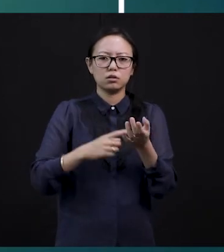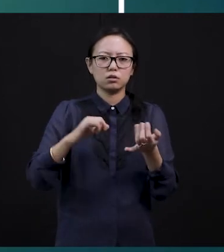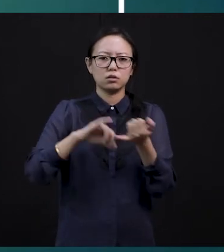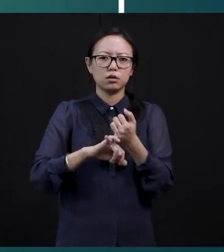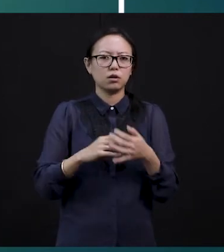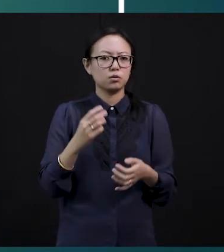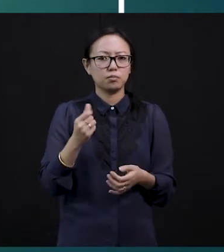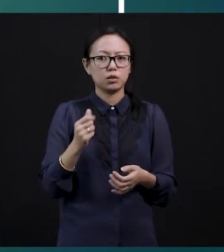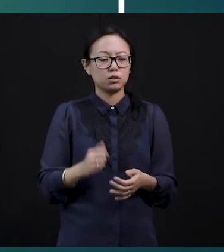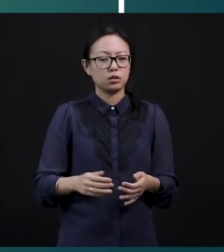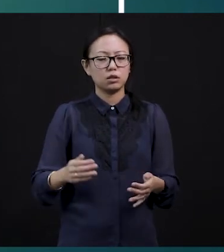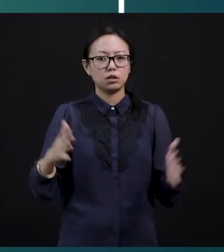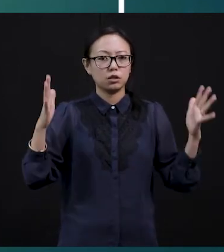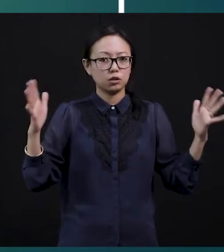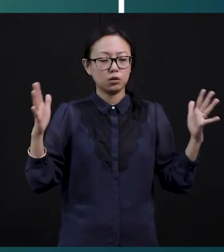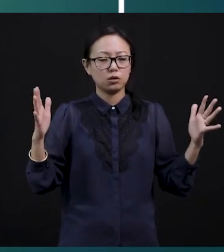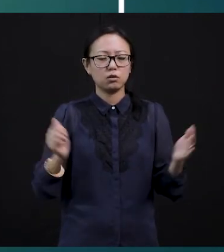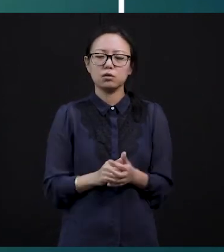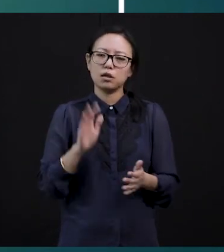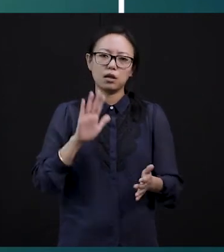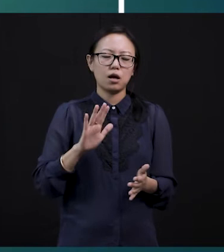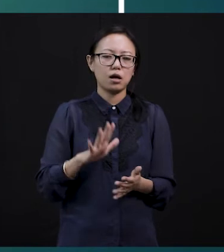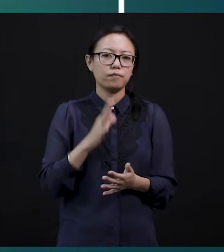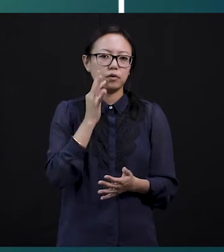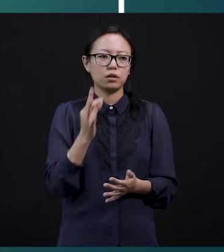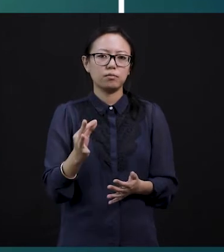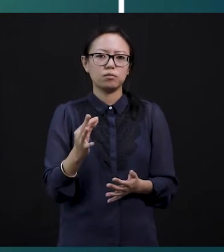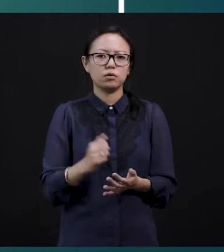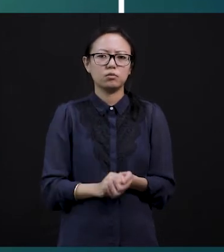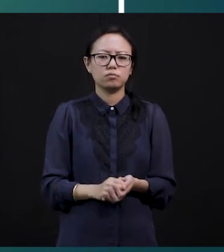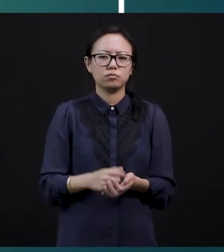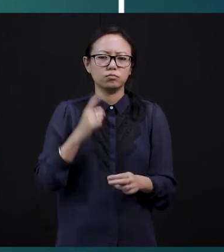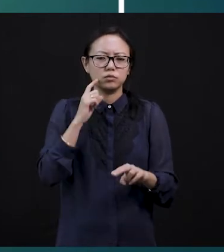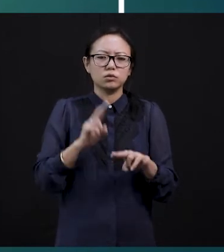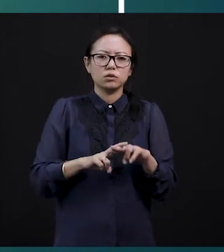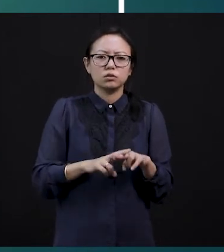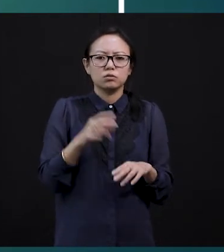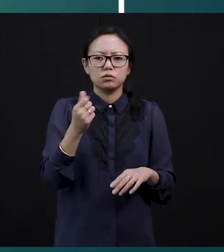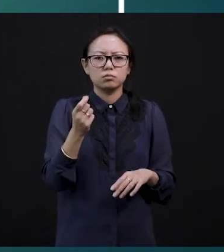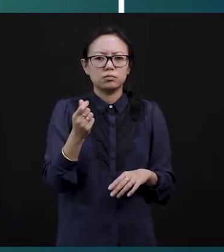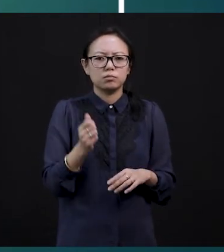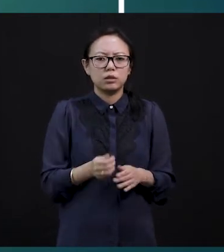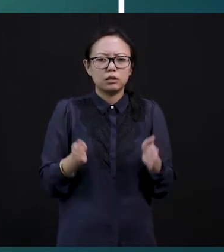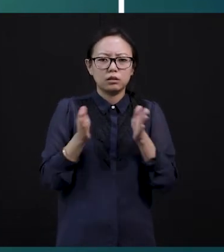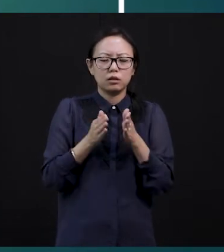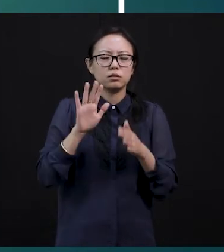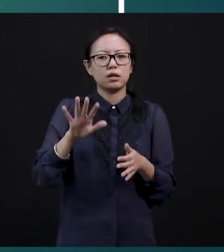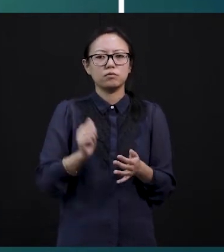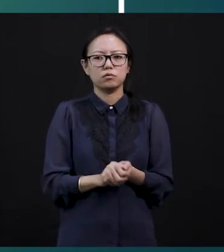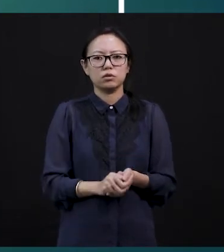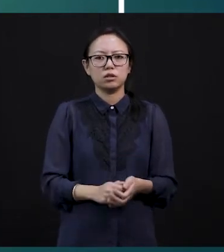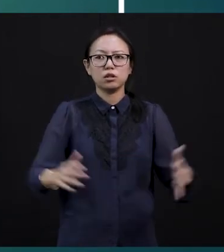So what happens if I ask a wholesaler that, okay, I'm going to come in 2 days' time and I